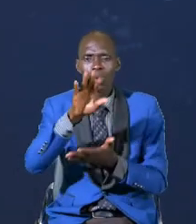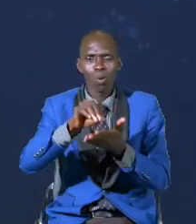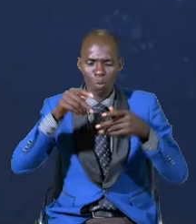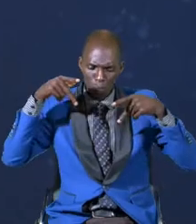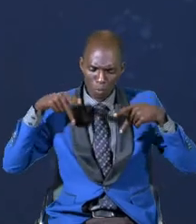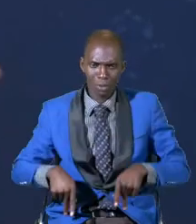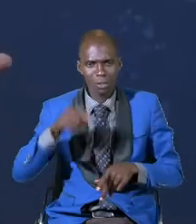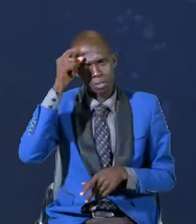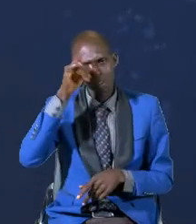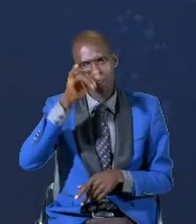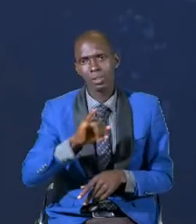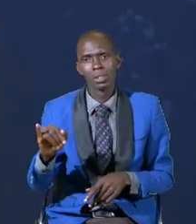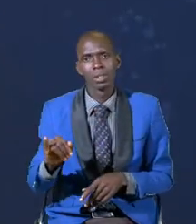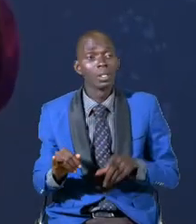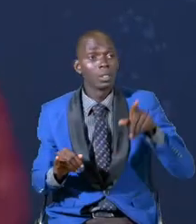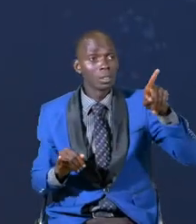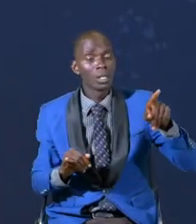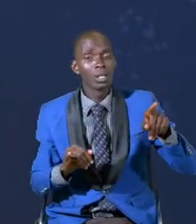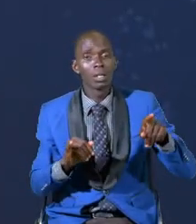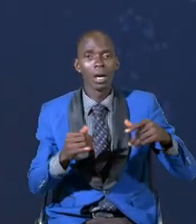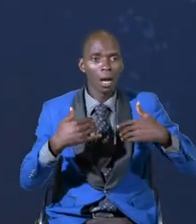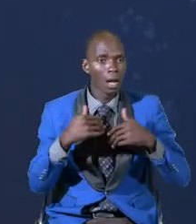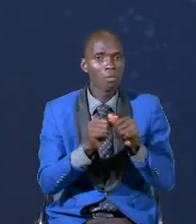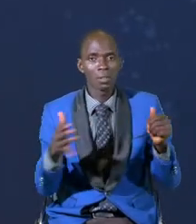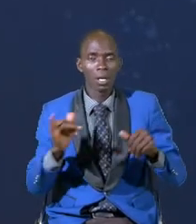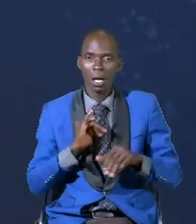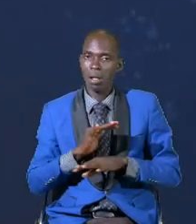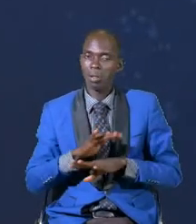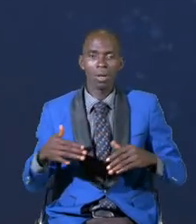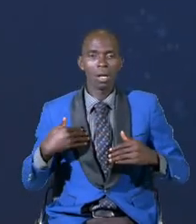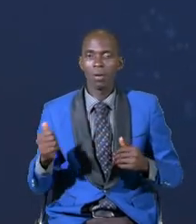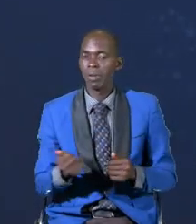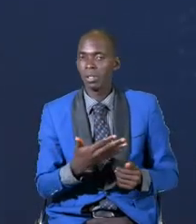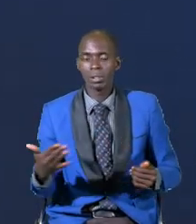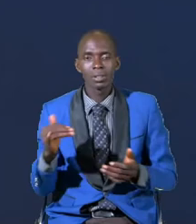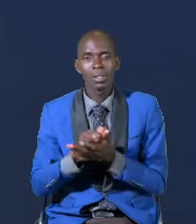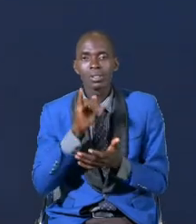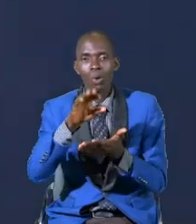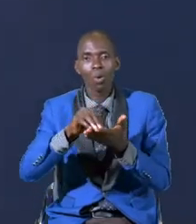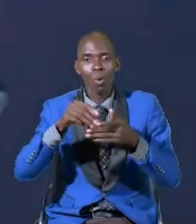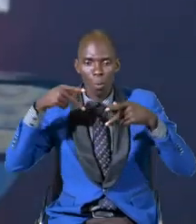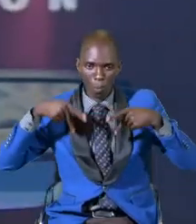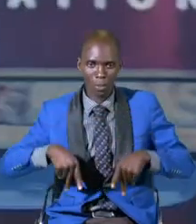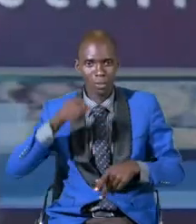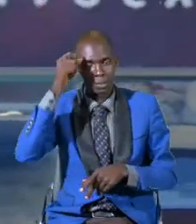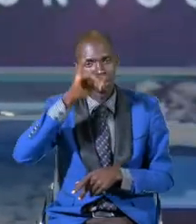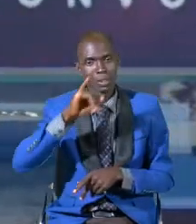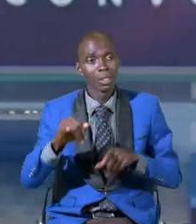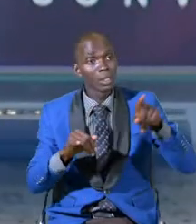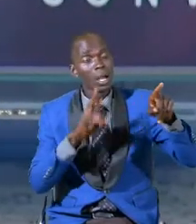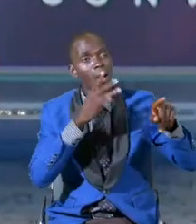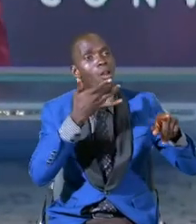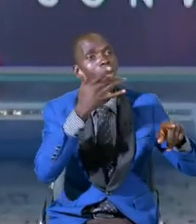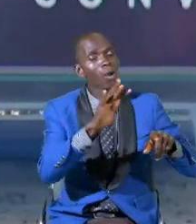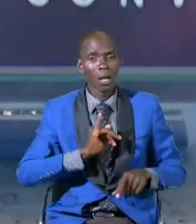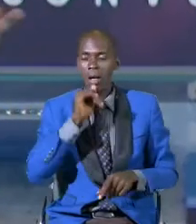are rich, I don't have anything. That's your personal perception. They are lucky, I am